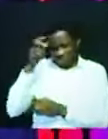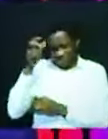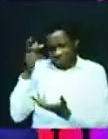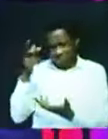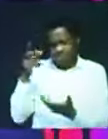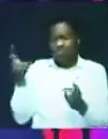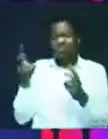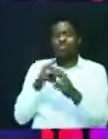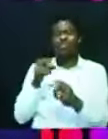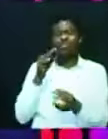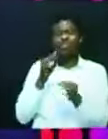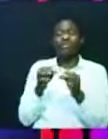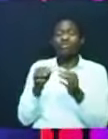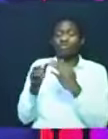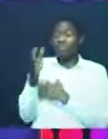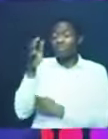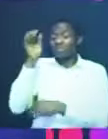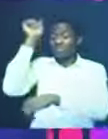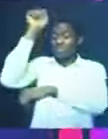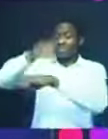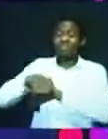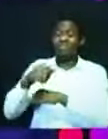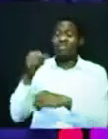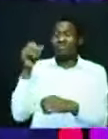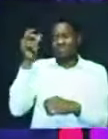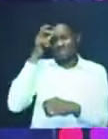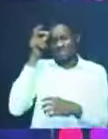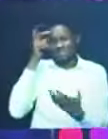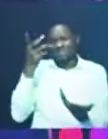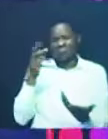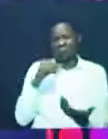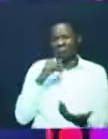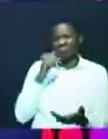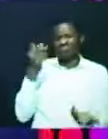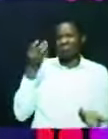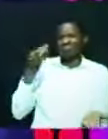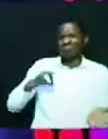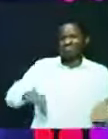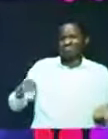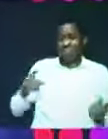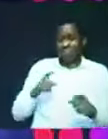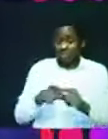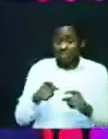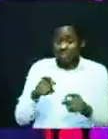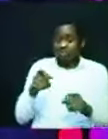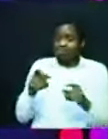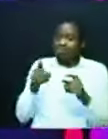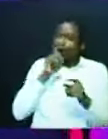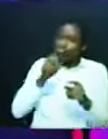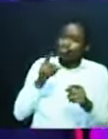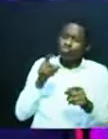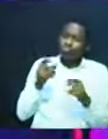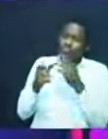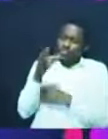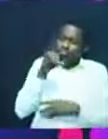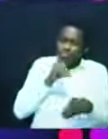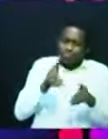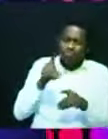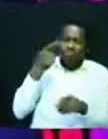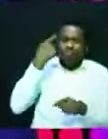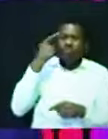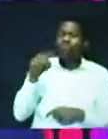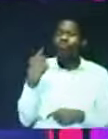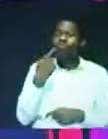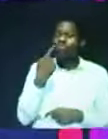edinasi adin nyinaa so no waye no adin nyinaa didifo edi ama asore no. Amen. Amen. So the inheritance is for you.